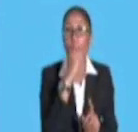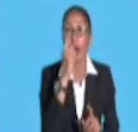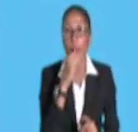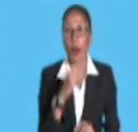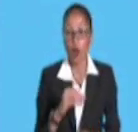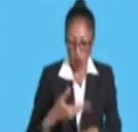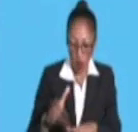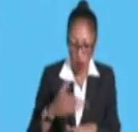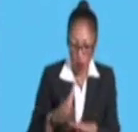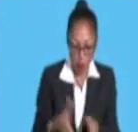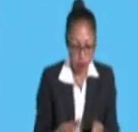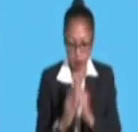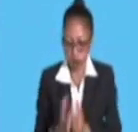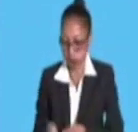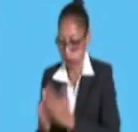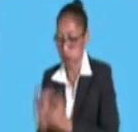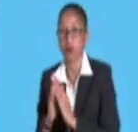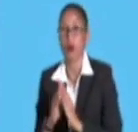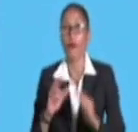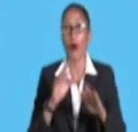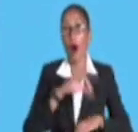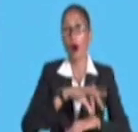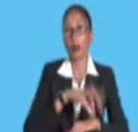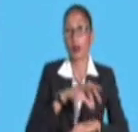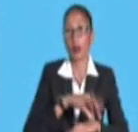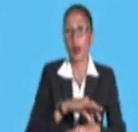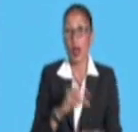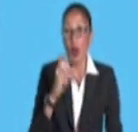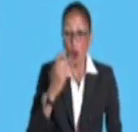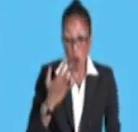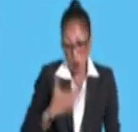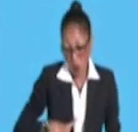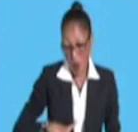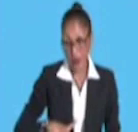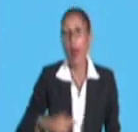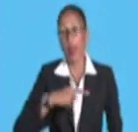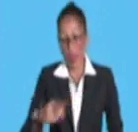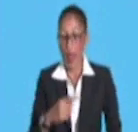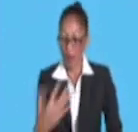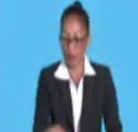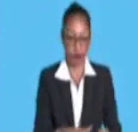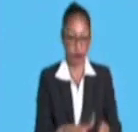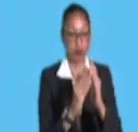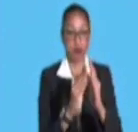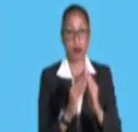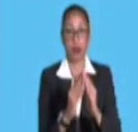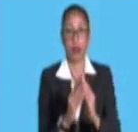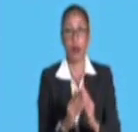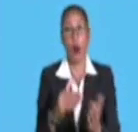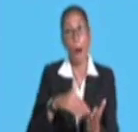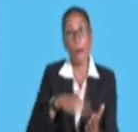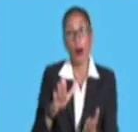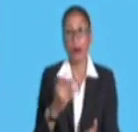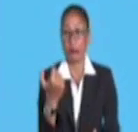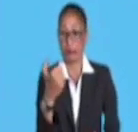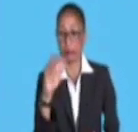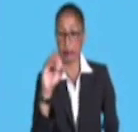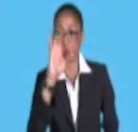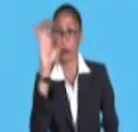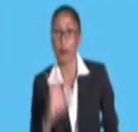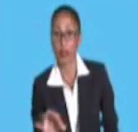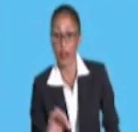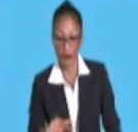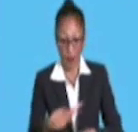be constructed in rural and remote areas as and when the need arises, and on approval and receipt of 60% of